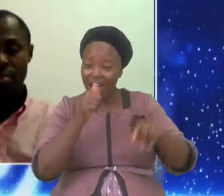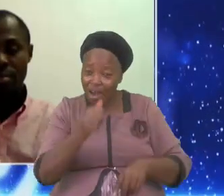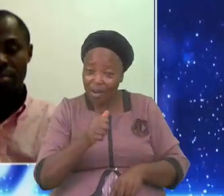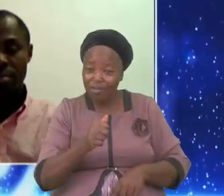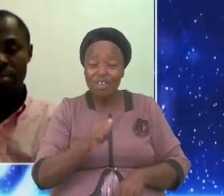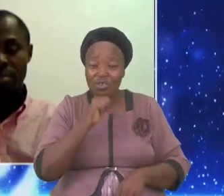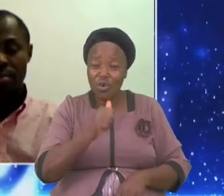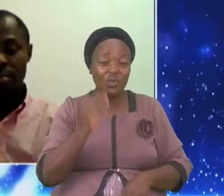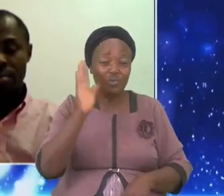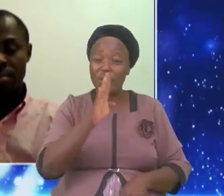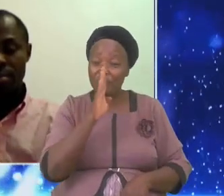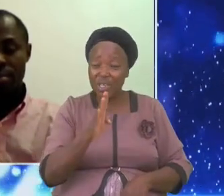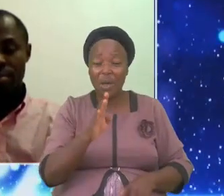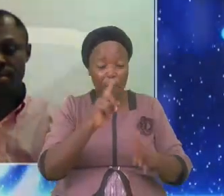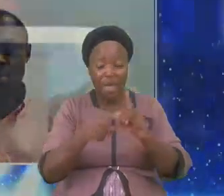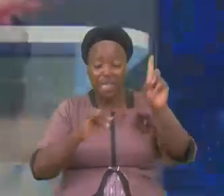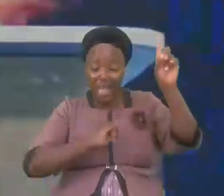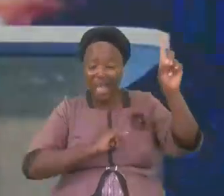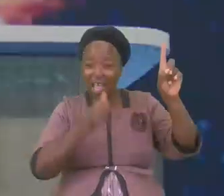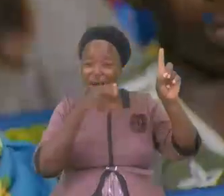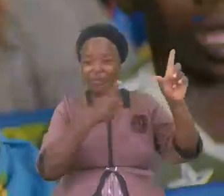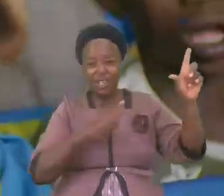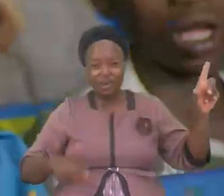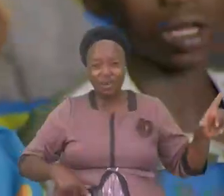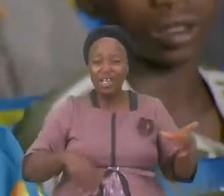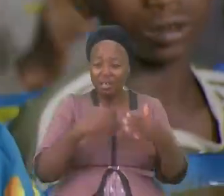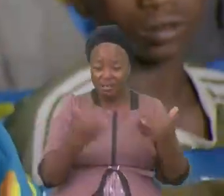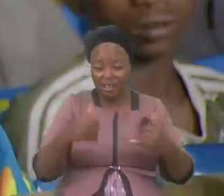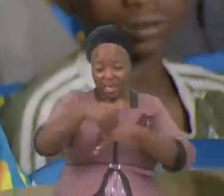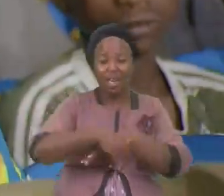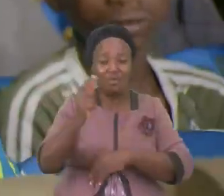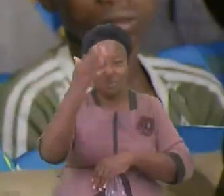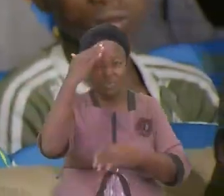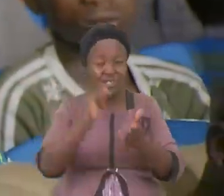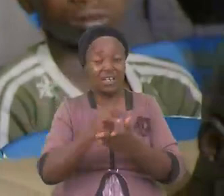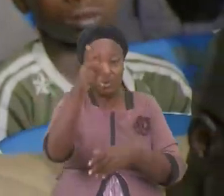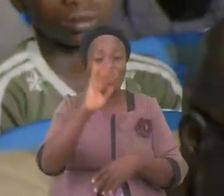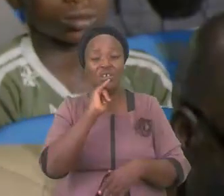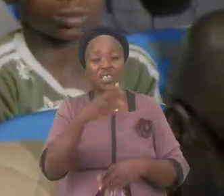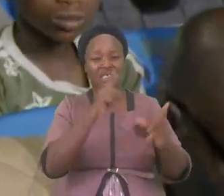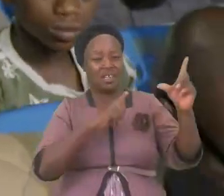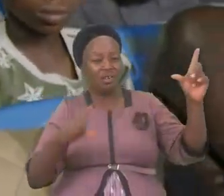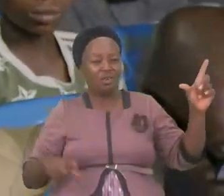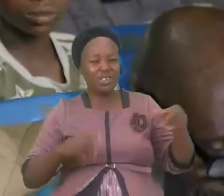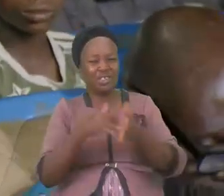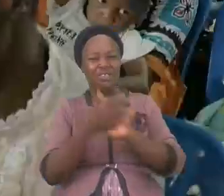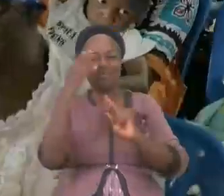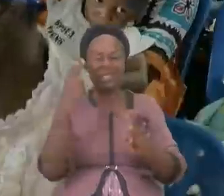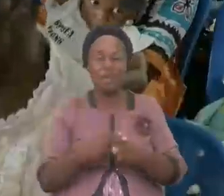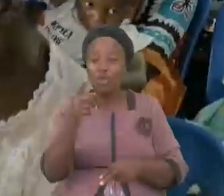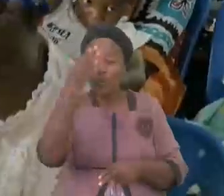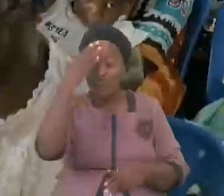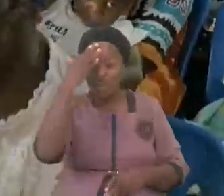that God is the Lord. I said you will know that God is the